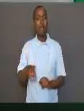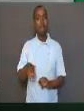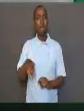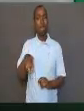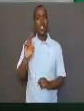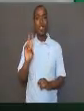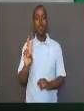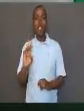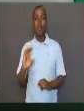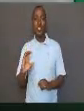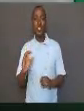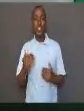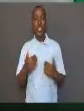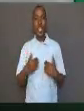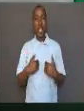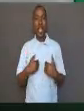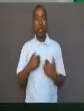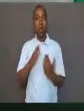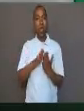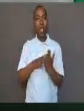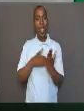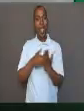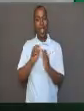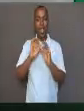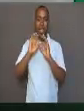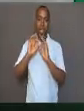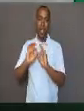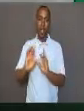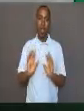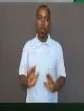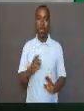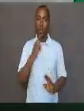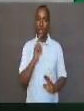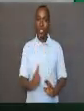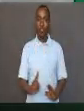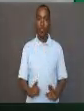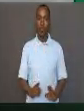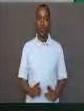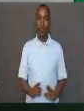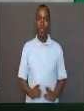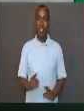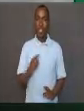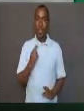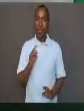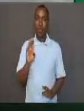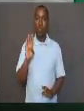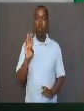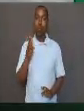vitamin C, the colorless product forms and blue